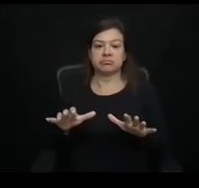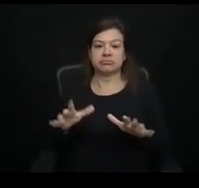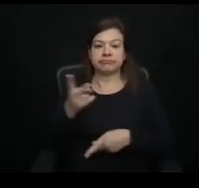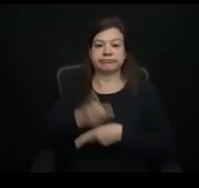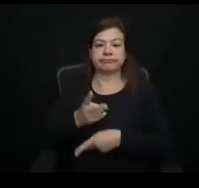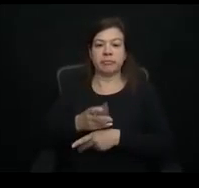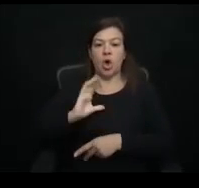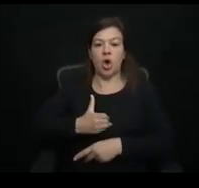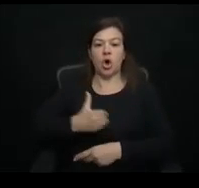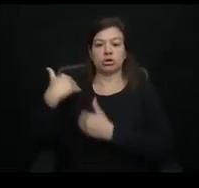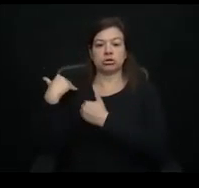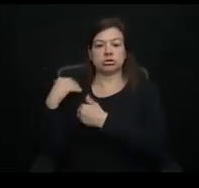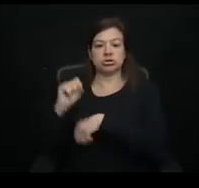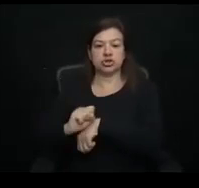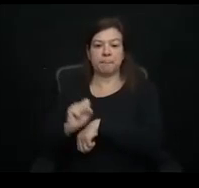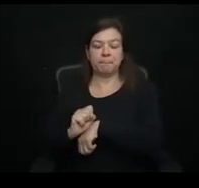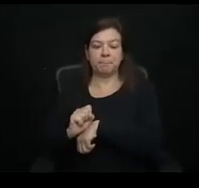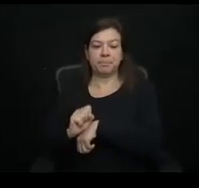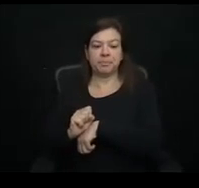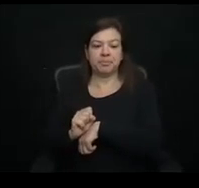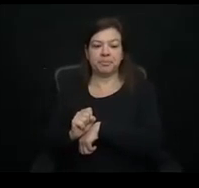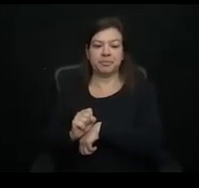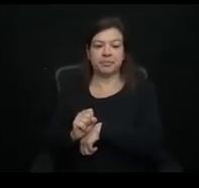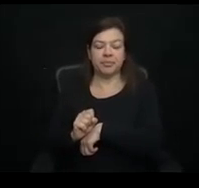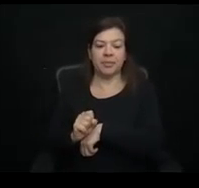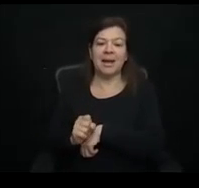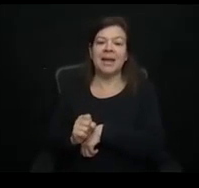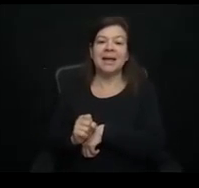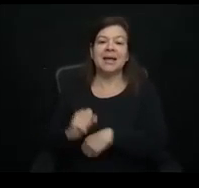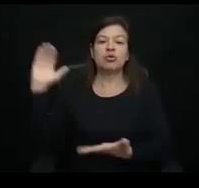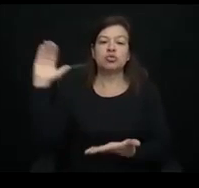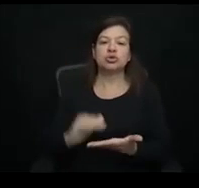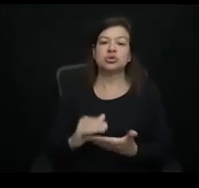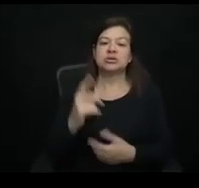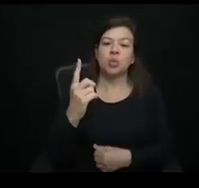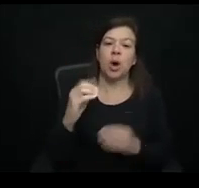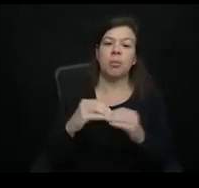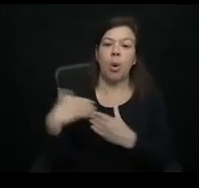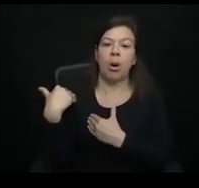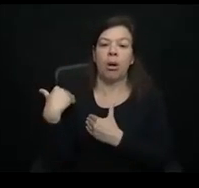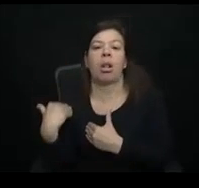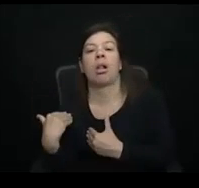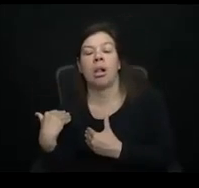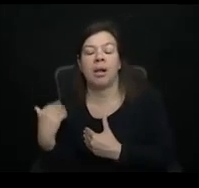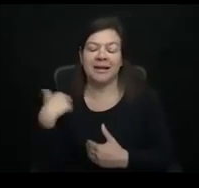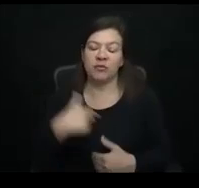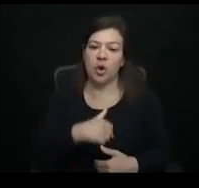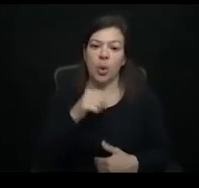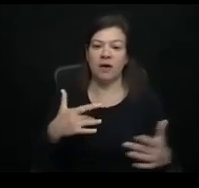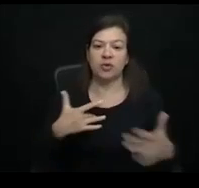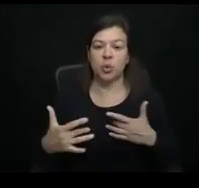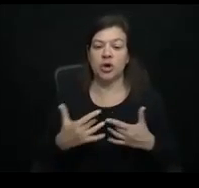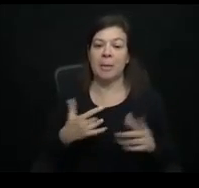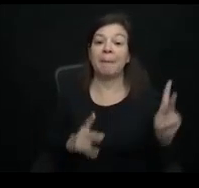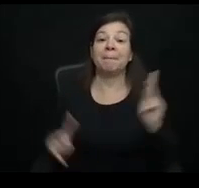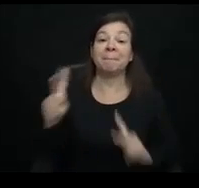us. It takes one more weight off our shoulders when we don't have to worry about individuals in